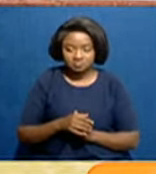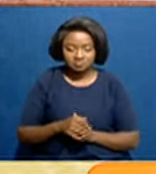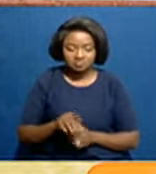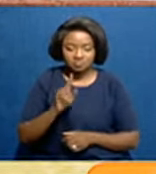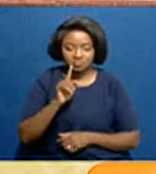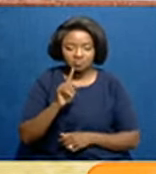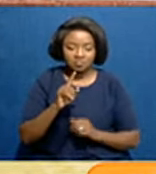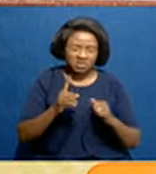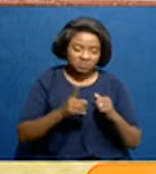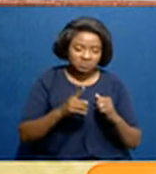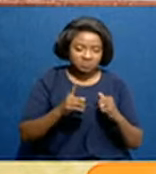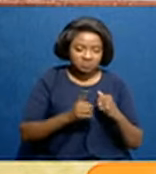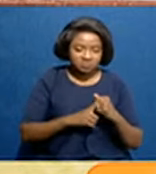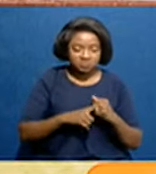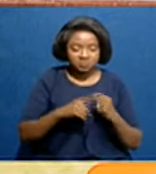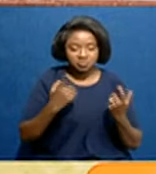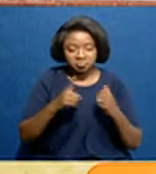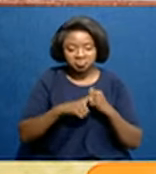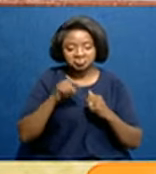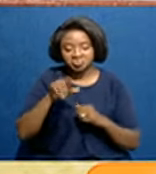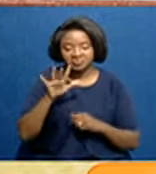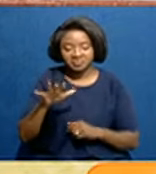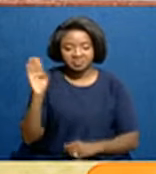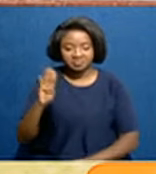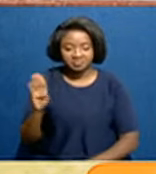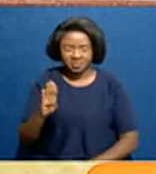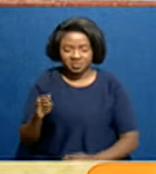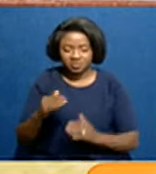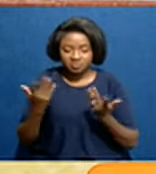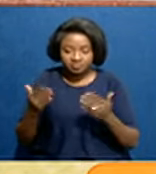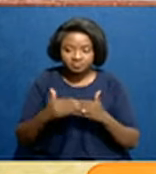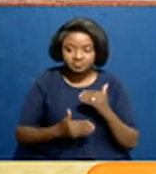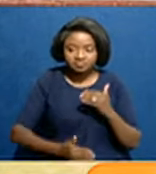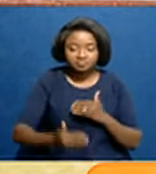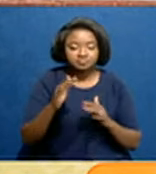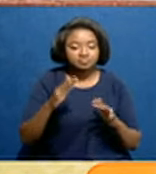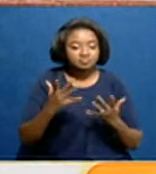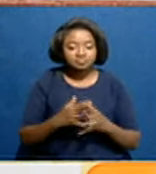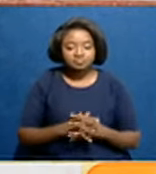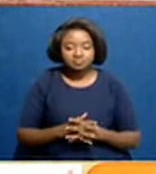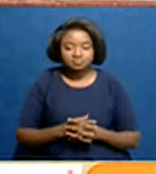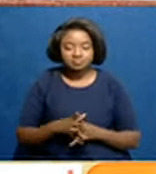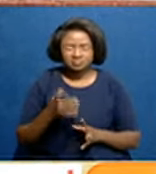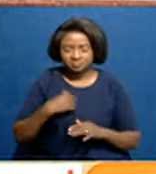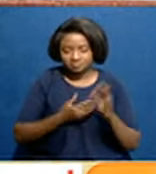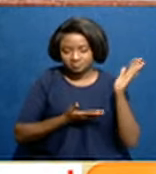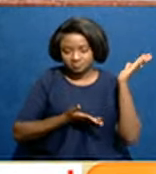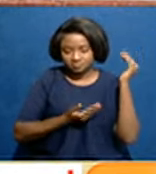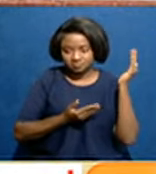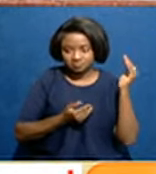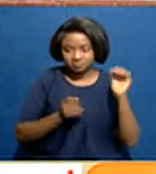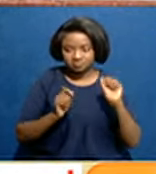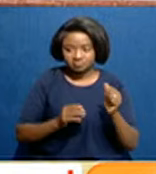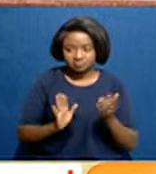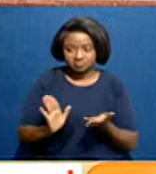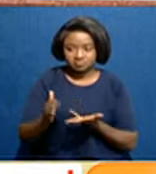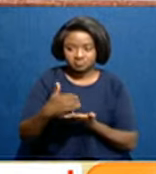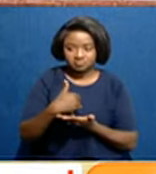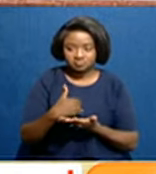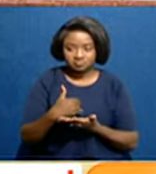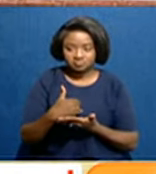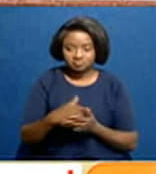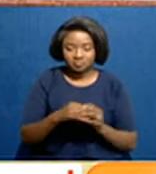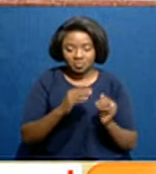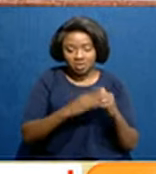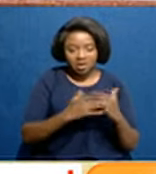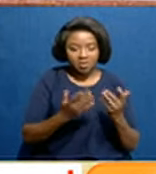where we anticipated we were going to be. And going forward? Going forward, we anticipate we are probably going to be collecting anywhere between 9 and